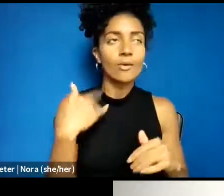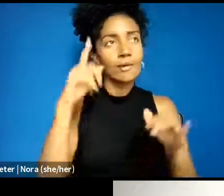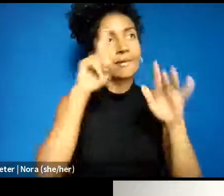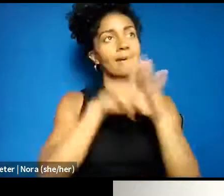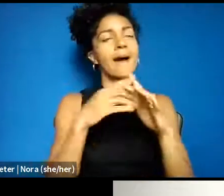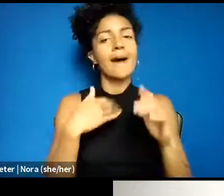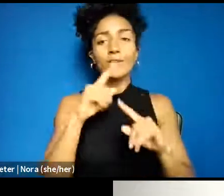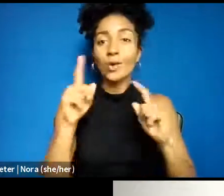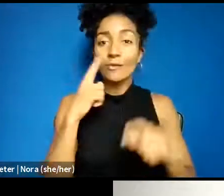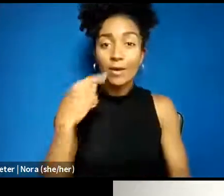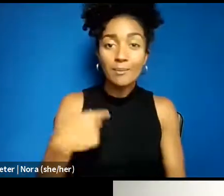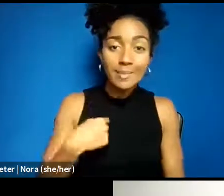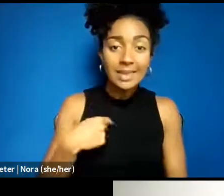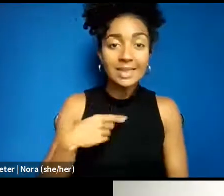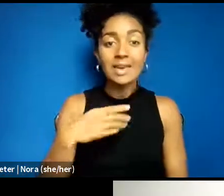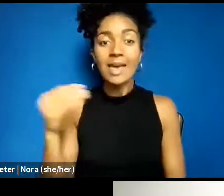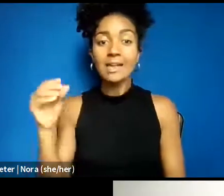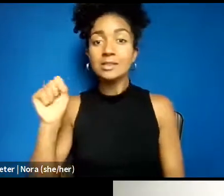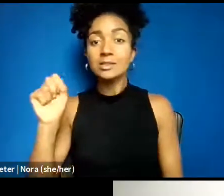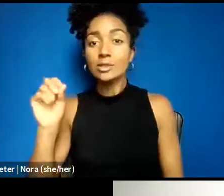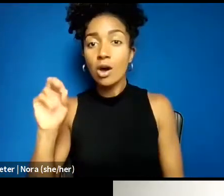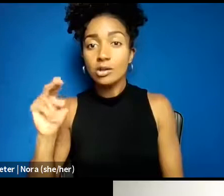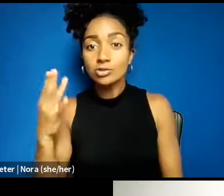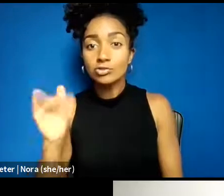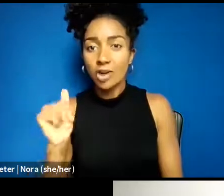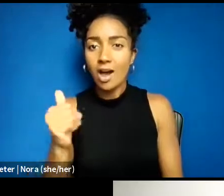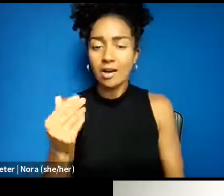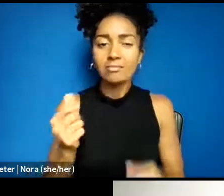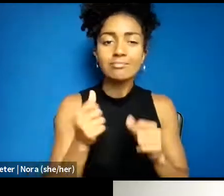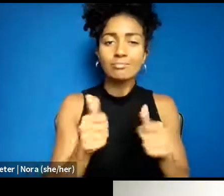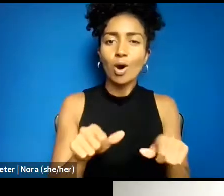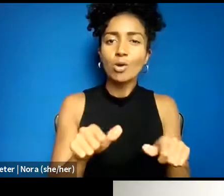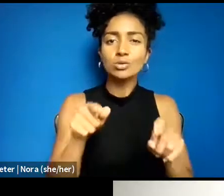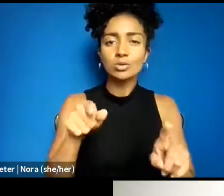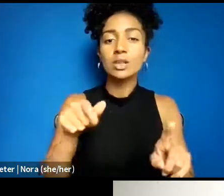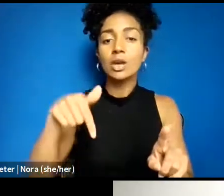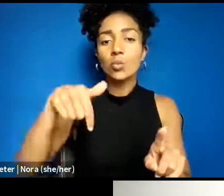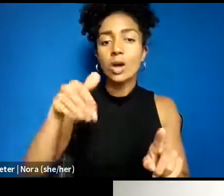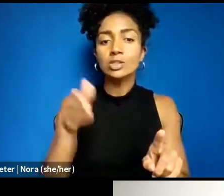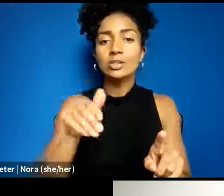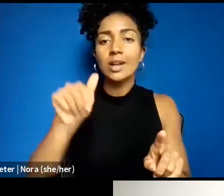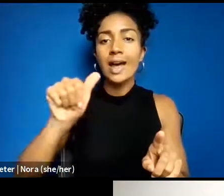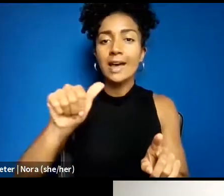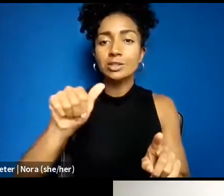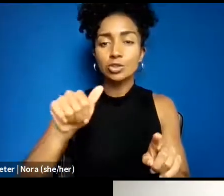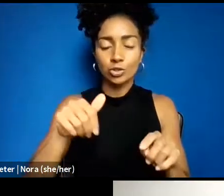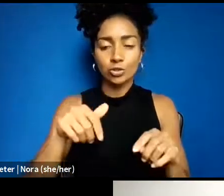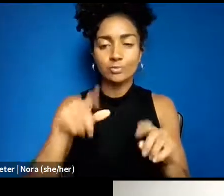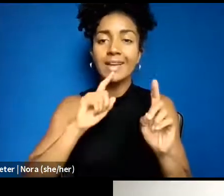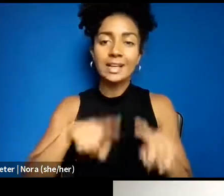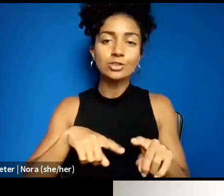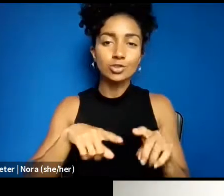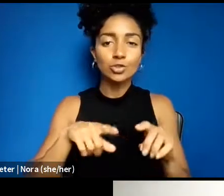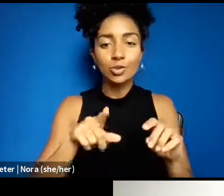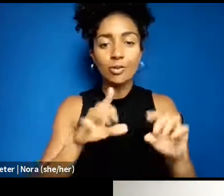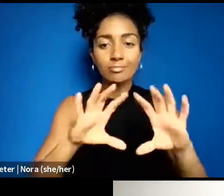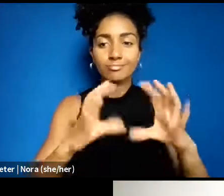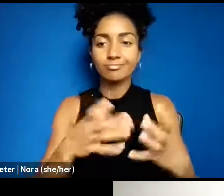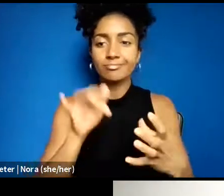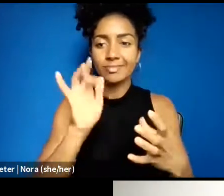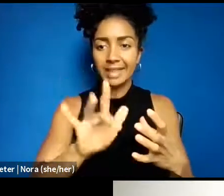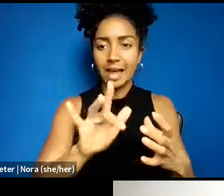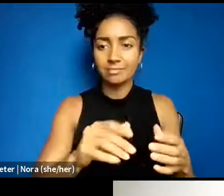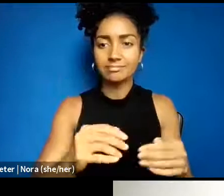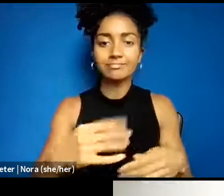please put them in the Q&A function. I see one already pop up. So please put your questions there.